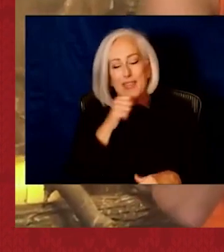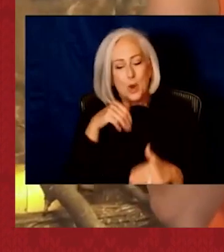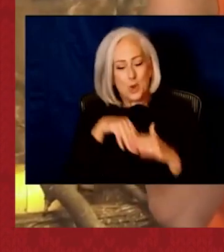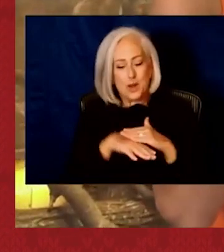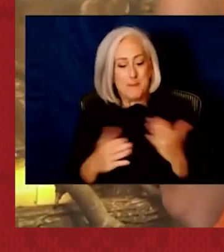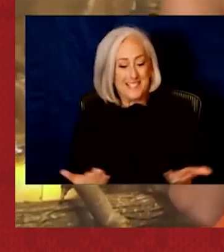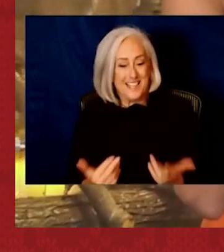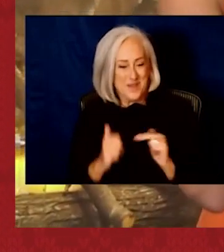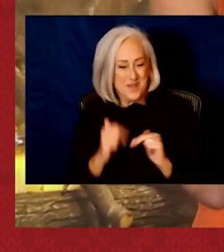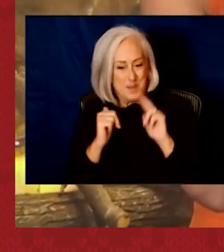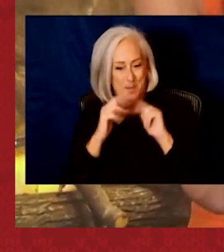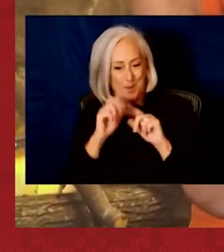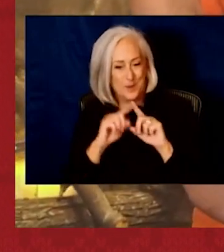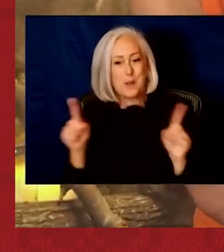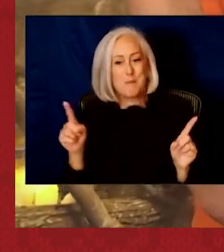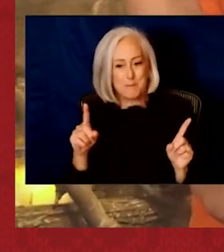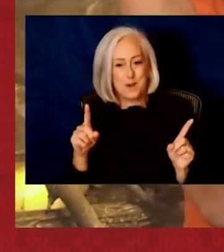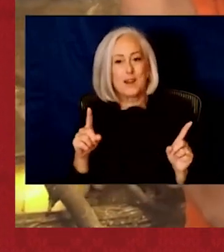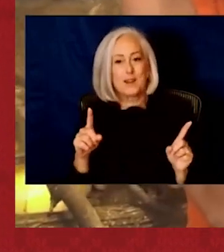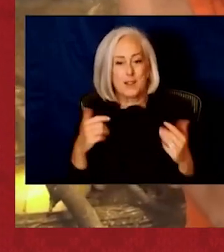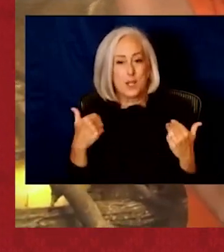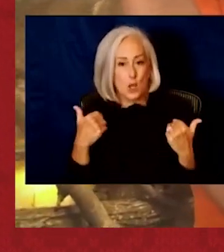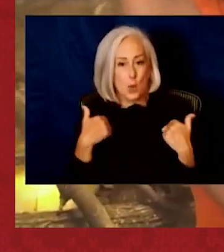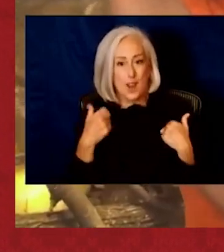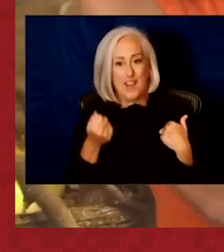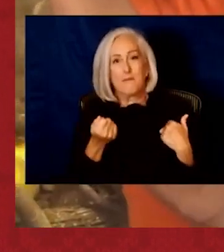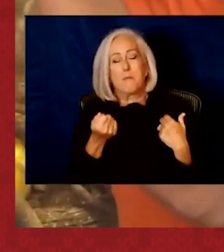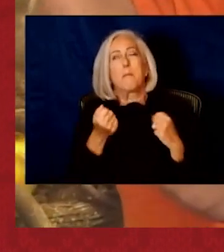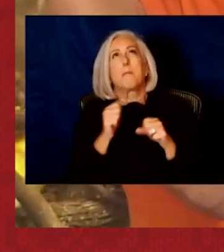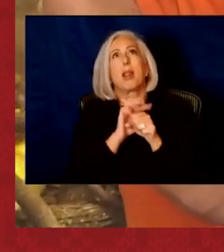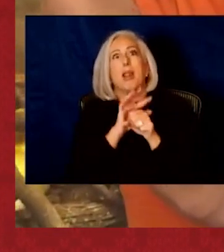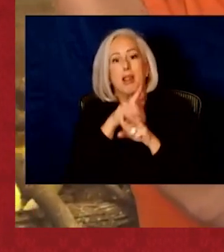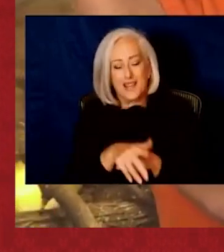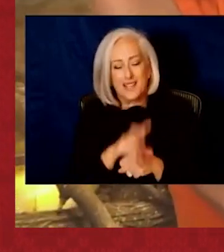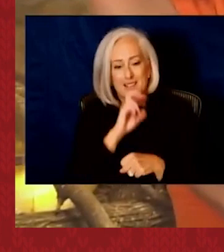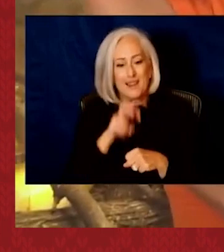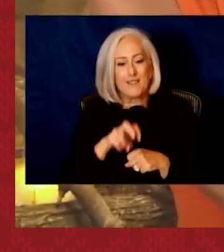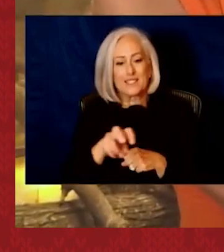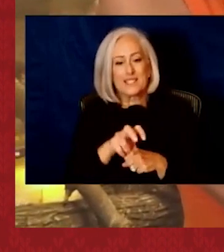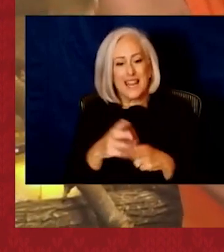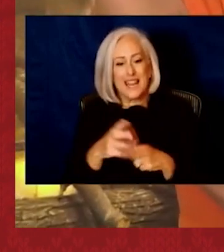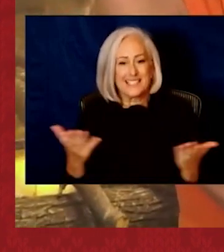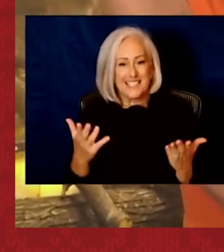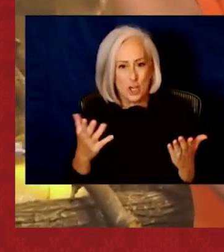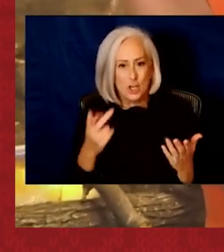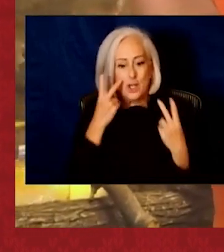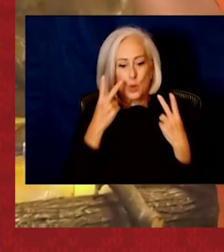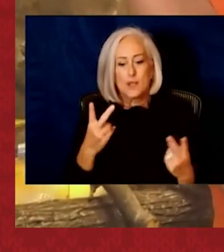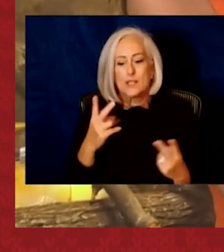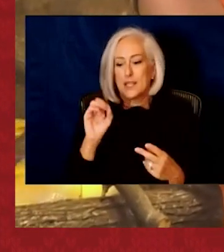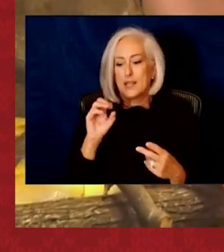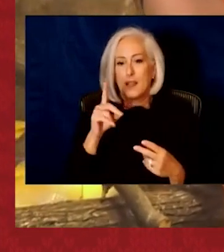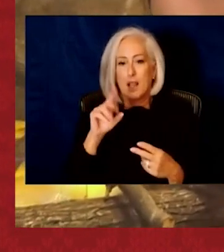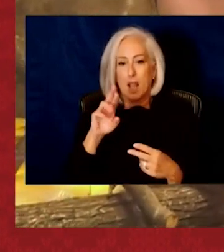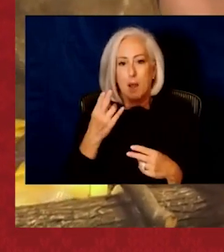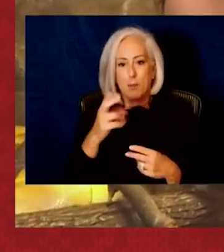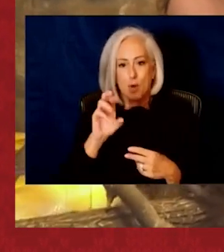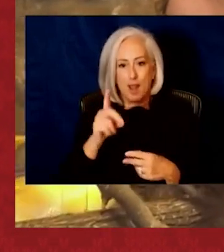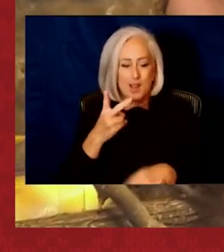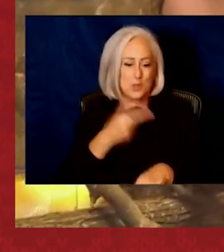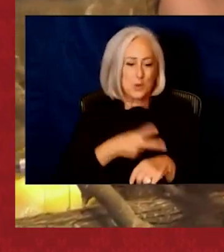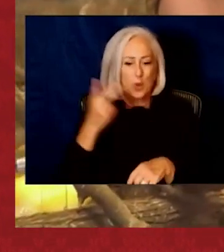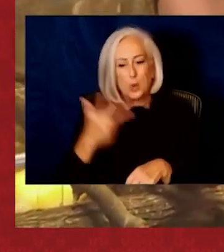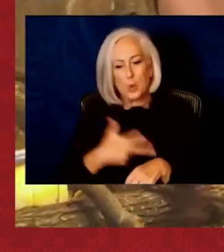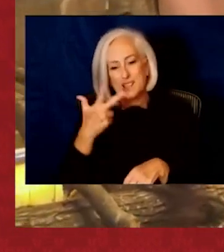out, but we do have plenty of snakes on zoo grounds. We do see copperheads 2 or 3 times a year,